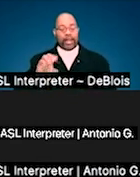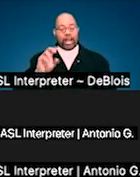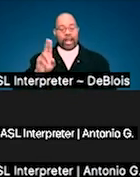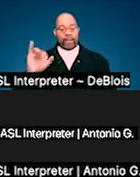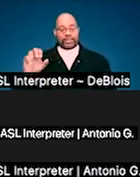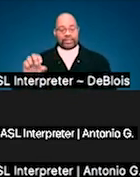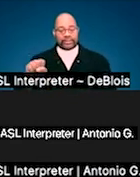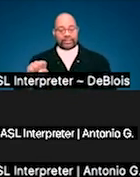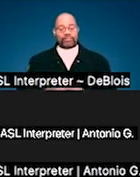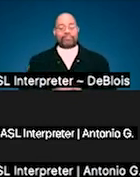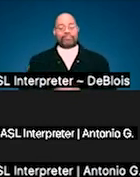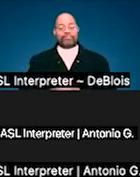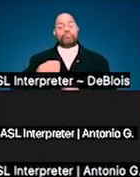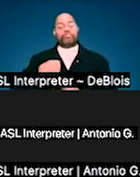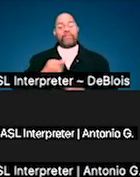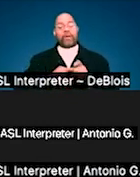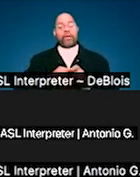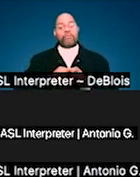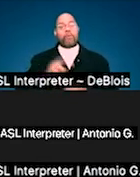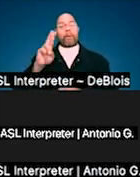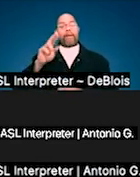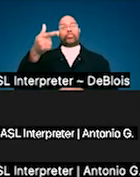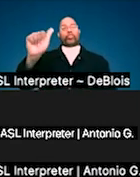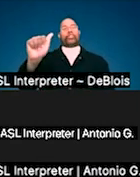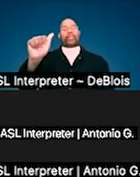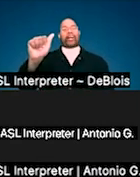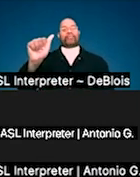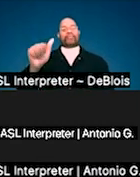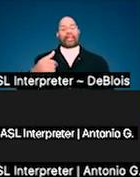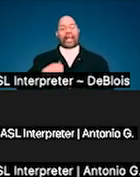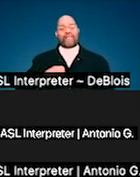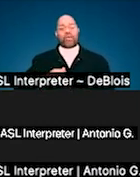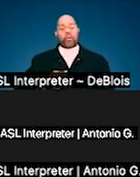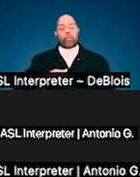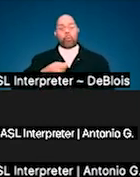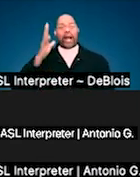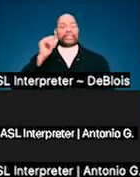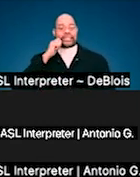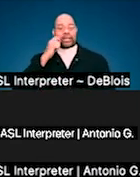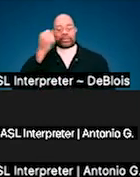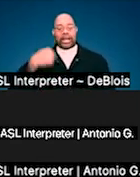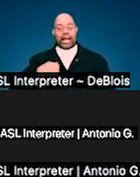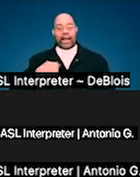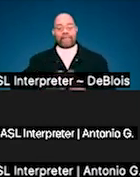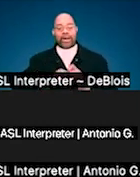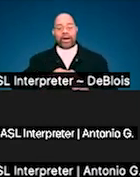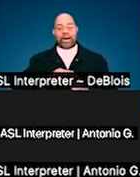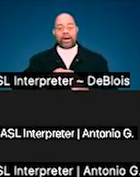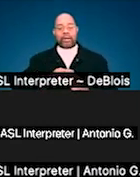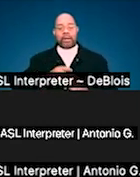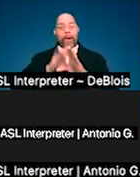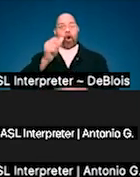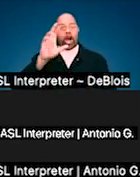Cummins. I come from the Republic of Georgia. I have white skin because I am from the Caucasus